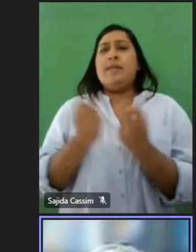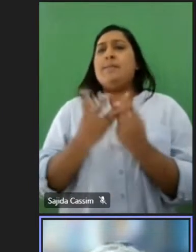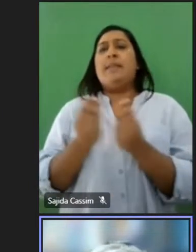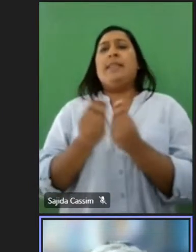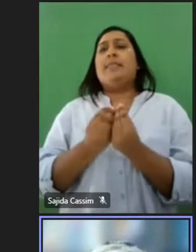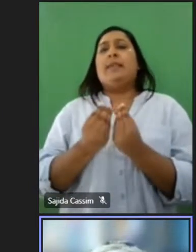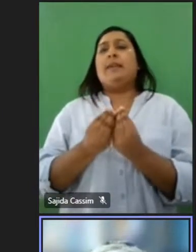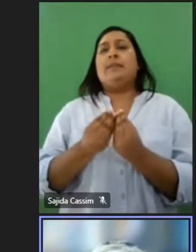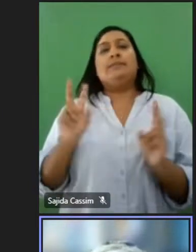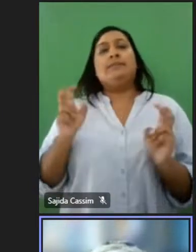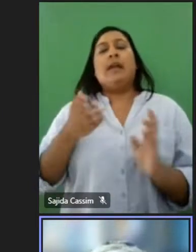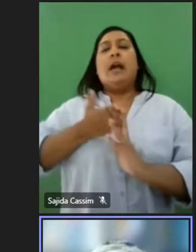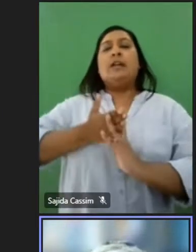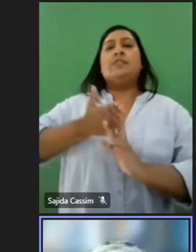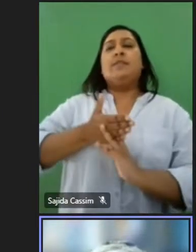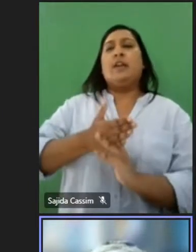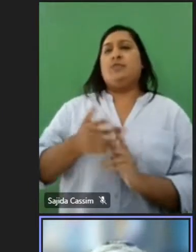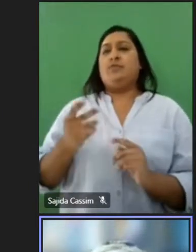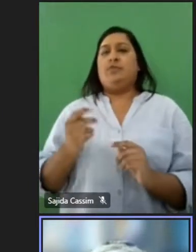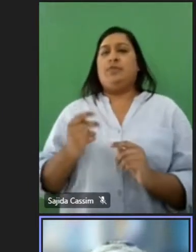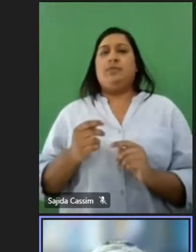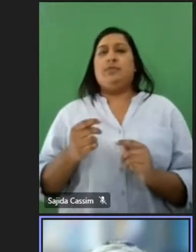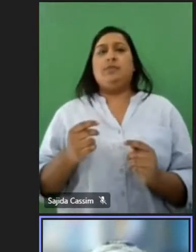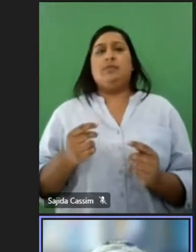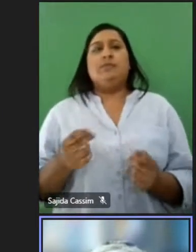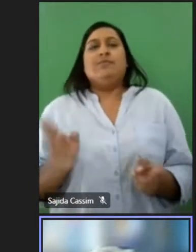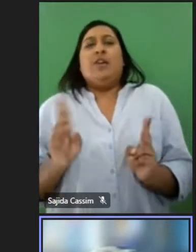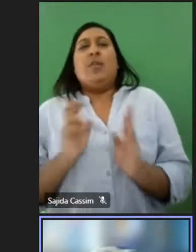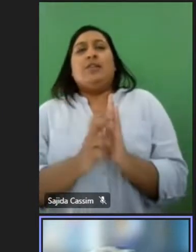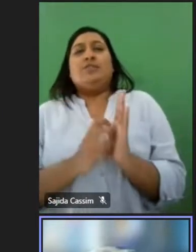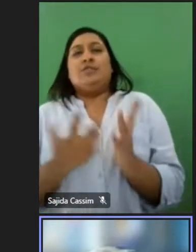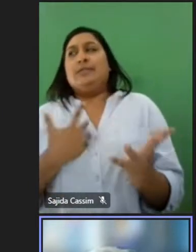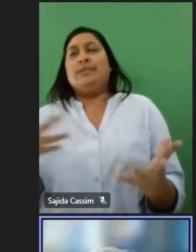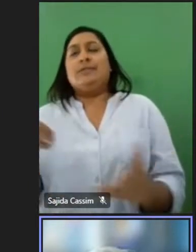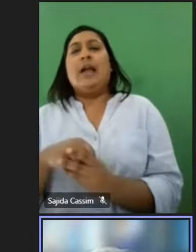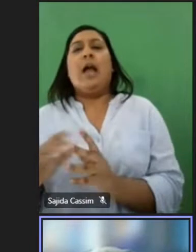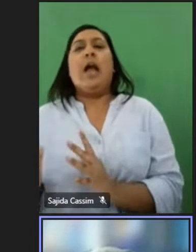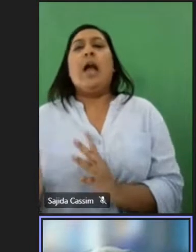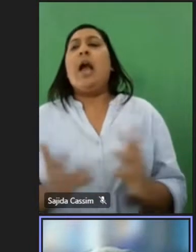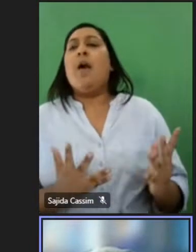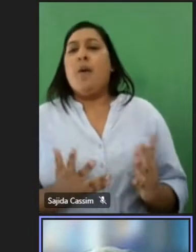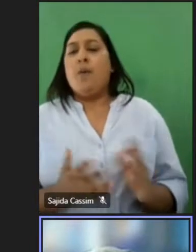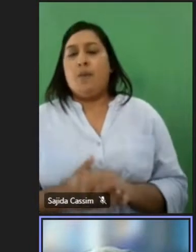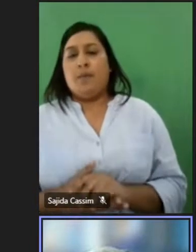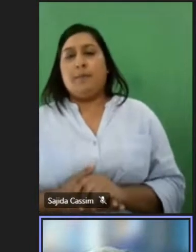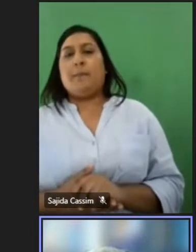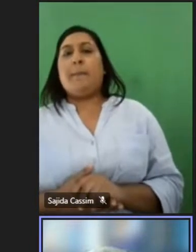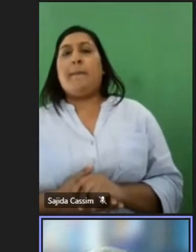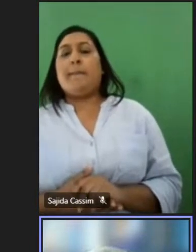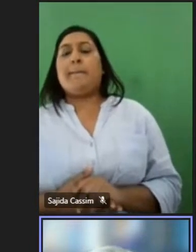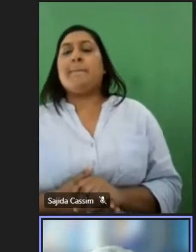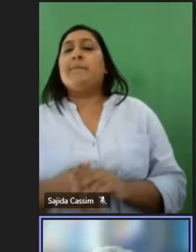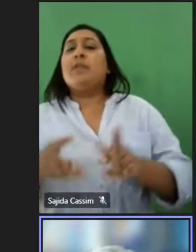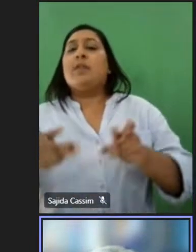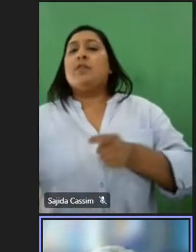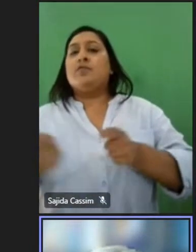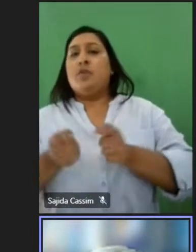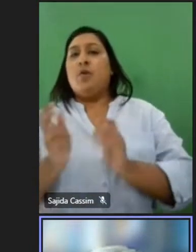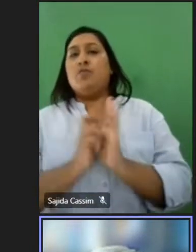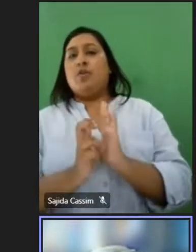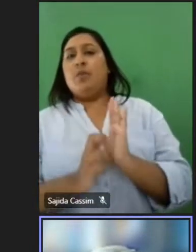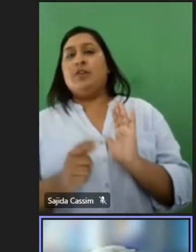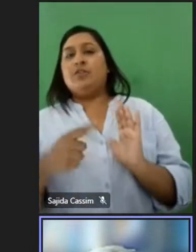interventions and also the regulations were introduced. The mitigation and control regulations had negative consequences